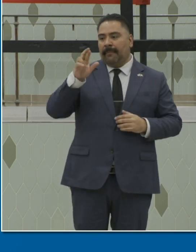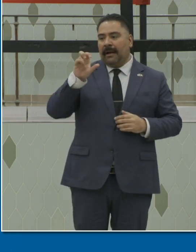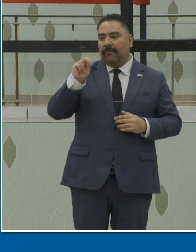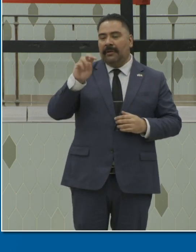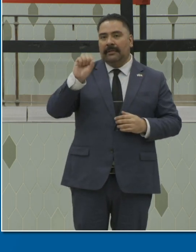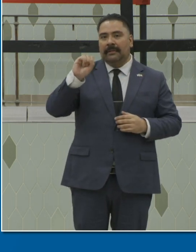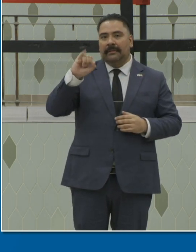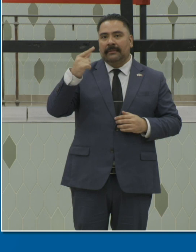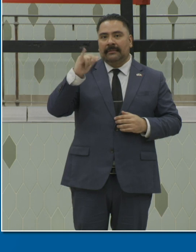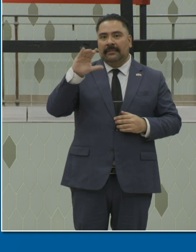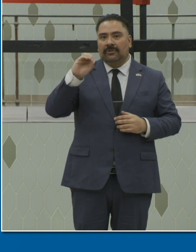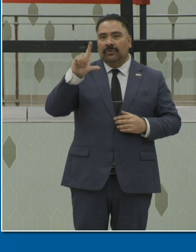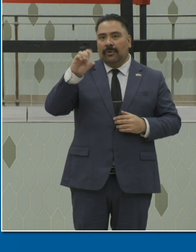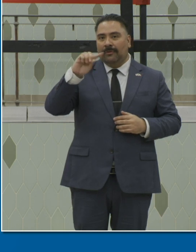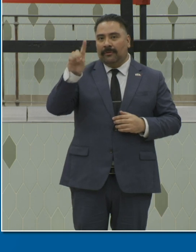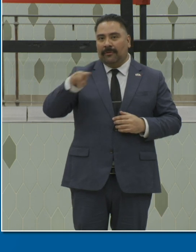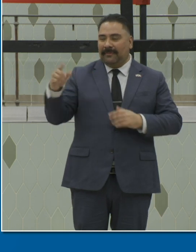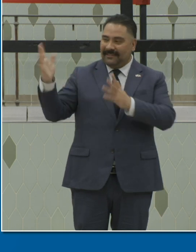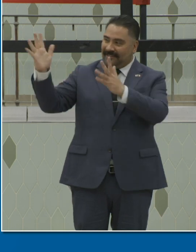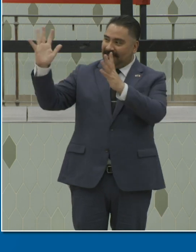Lopez